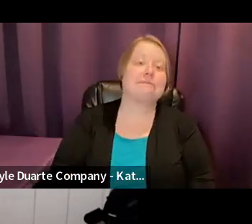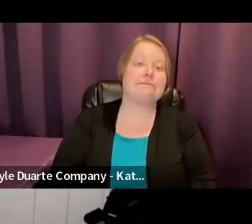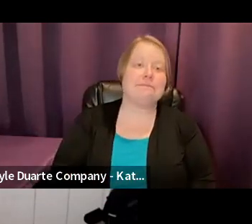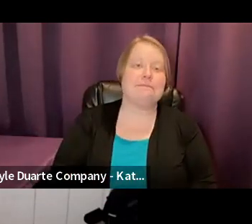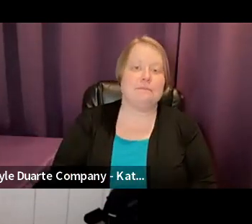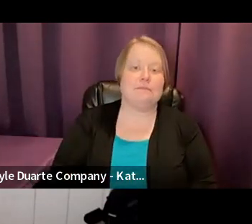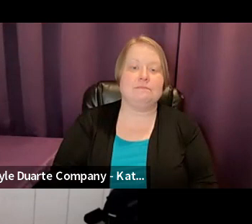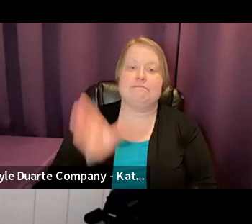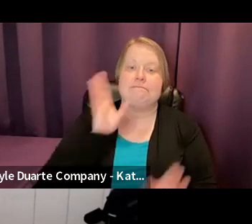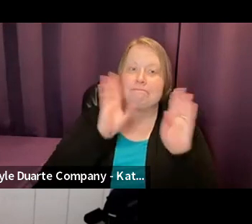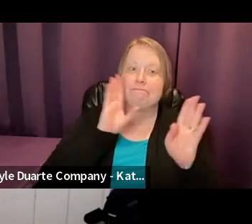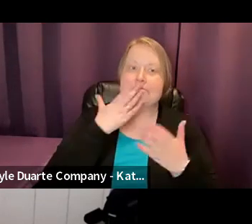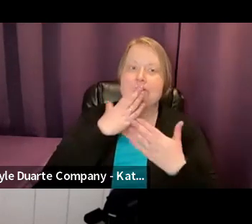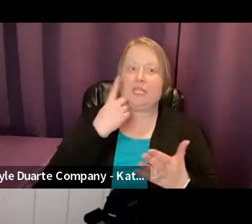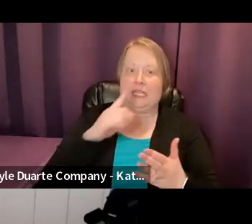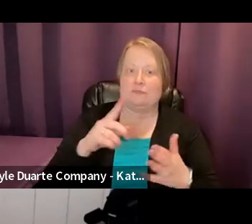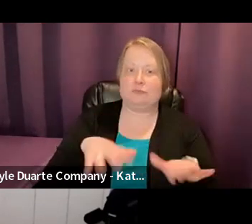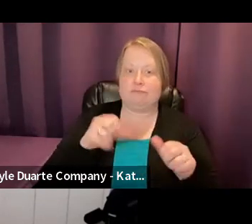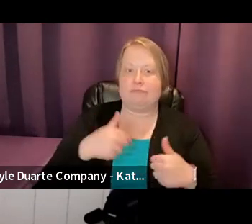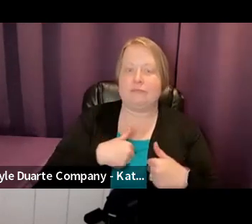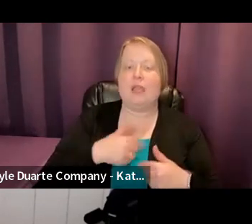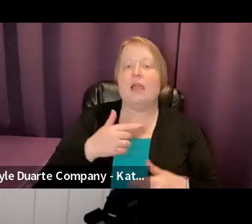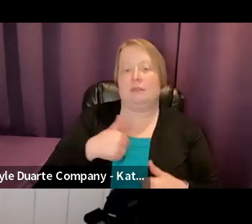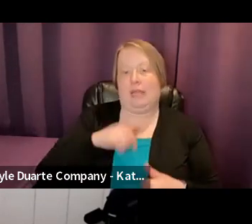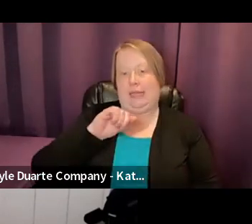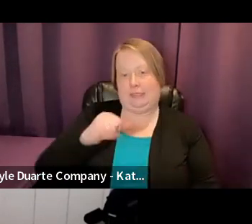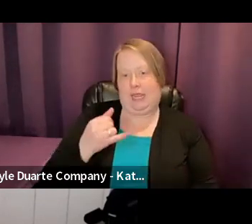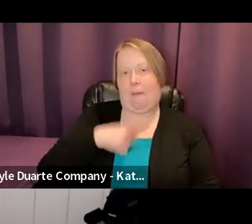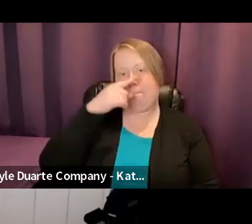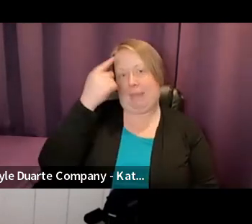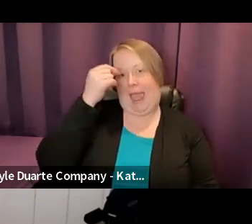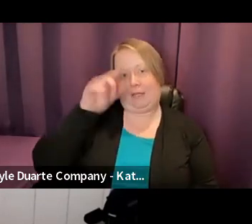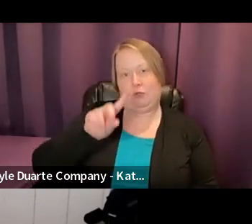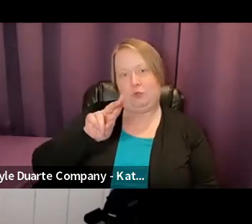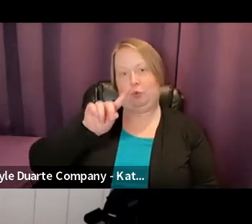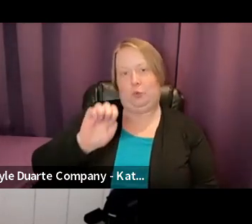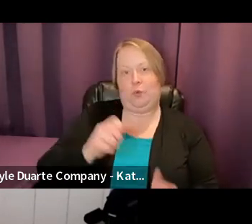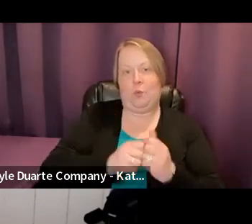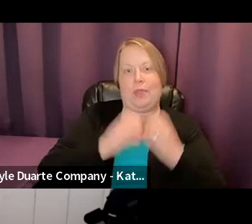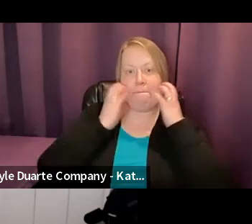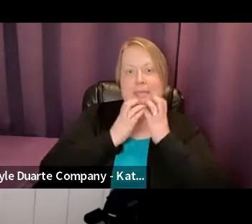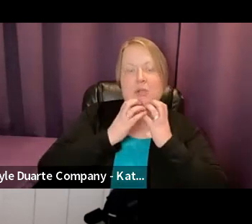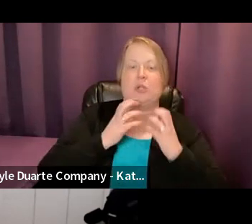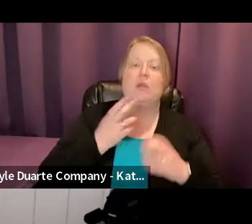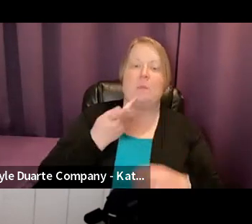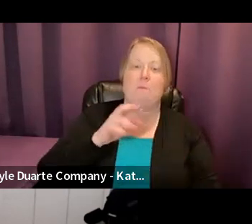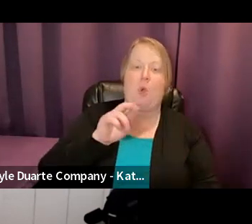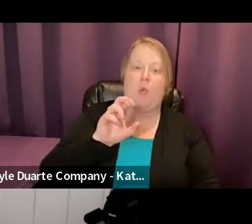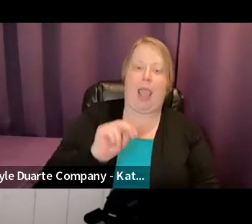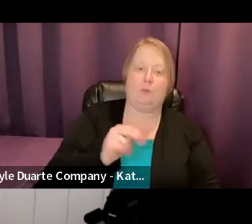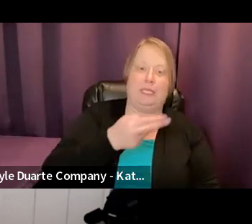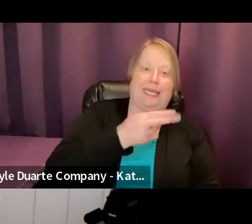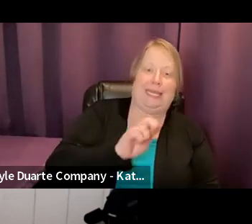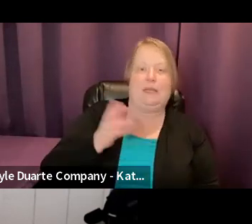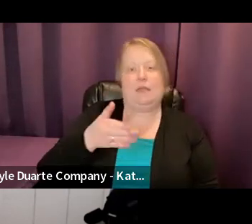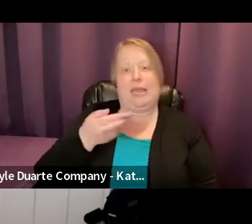Hey all, thanks for having me. This is AJ speaking. I'm a Black dude with a beard. My pronouns are he, him. I have on a salmonish